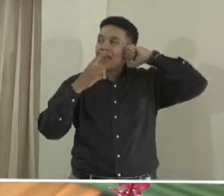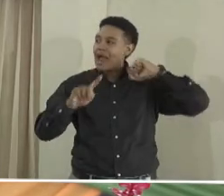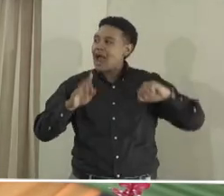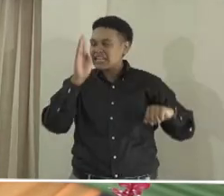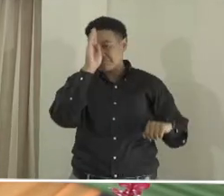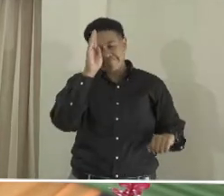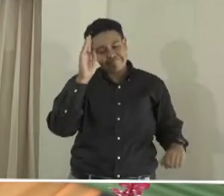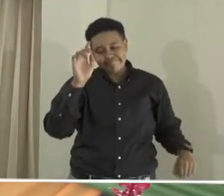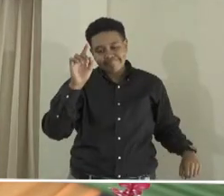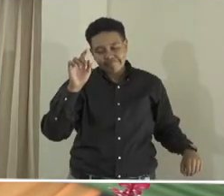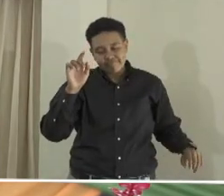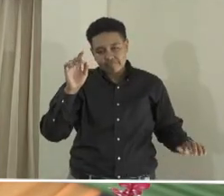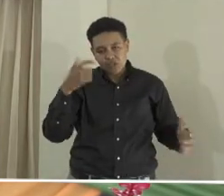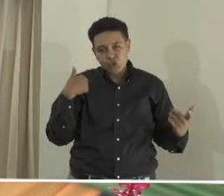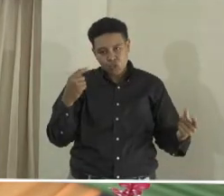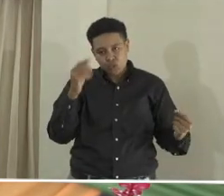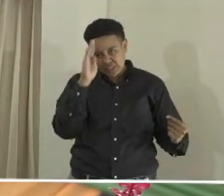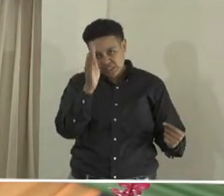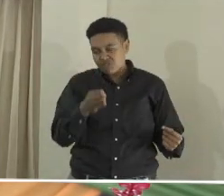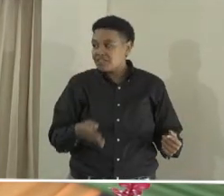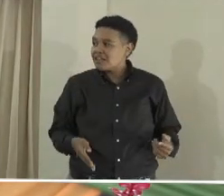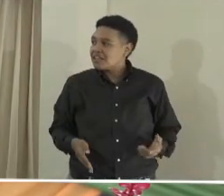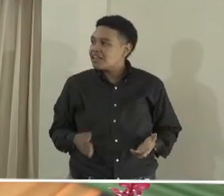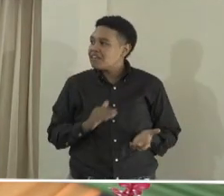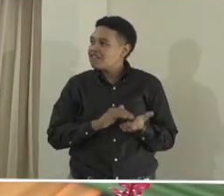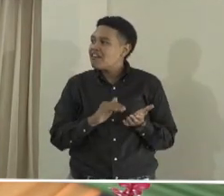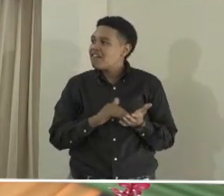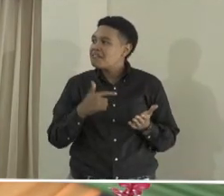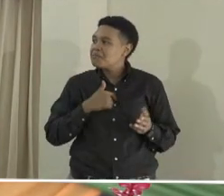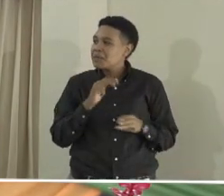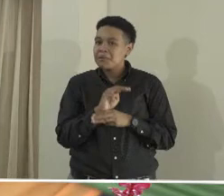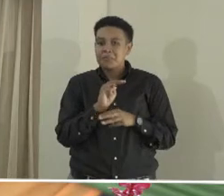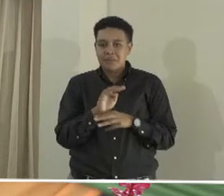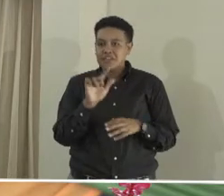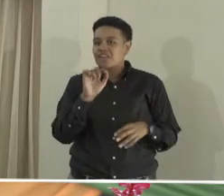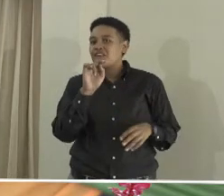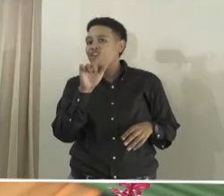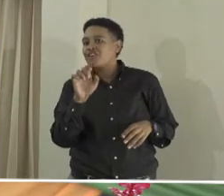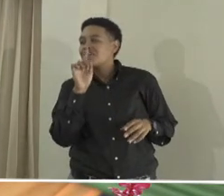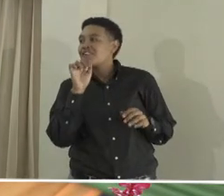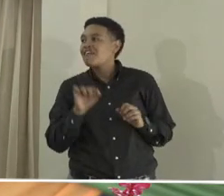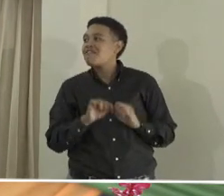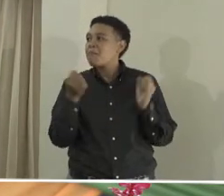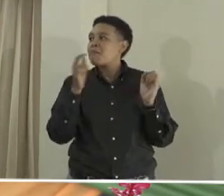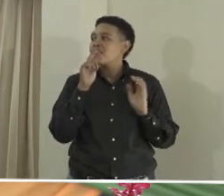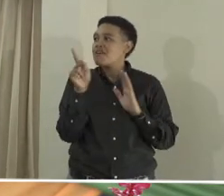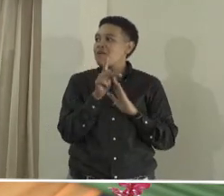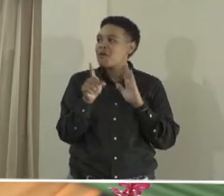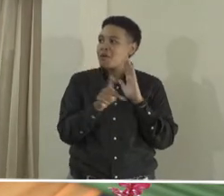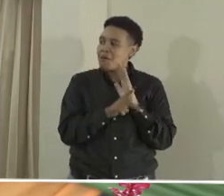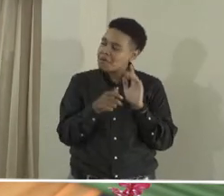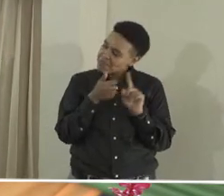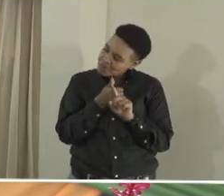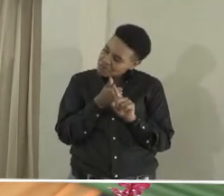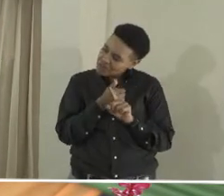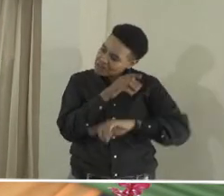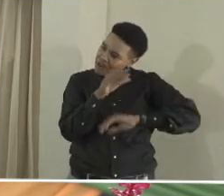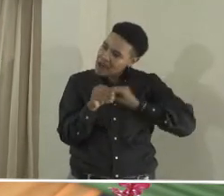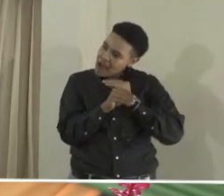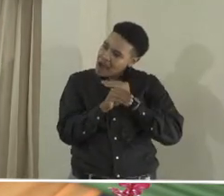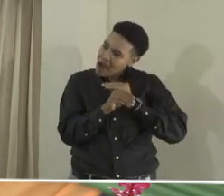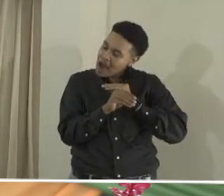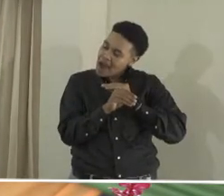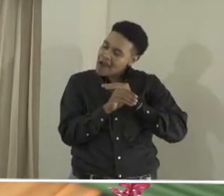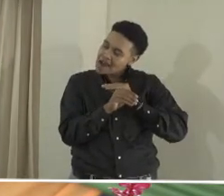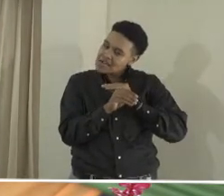Deliberately so. And forgive me, Minister Grange, for breaking the protocol of the program, but I